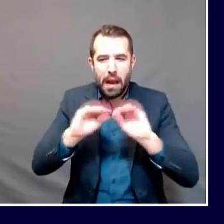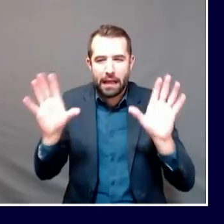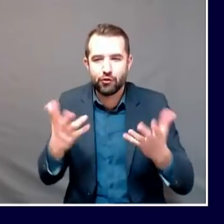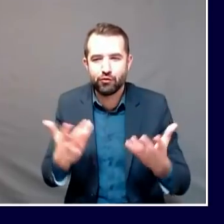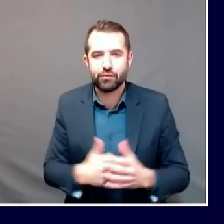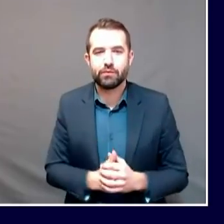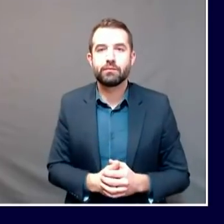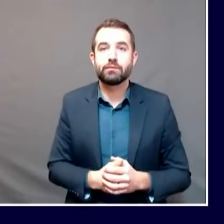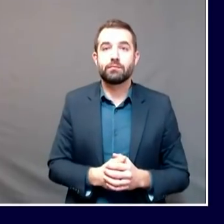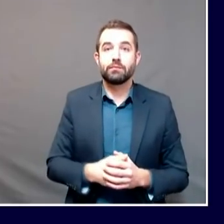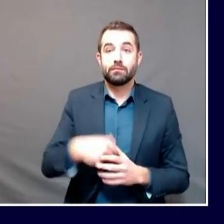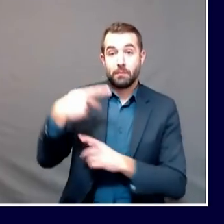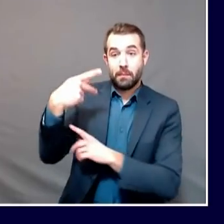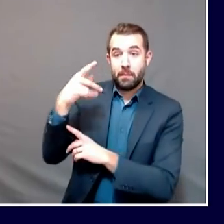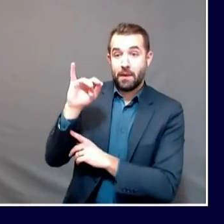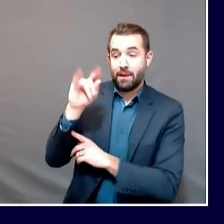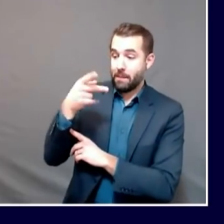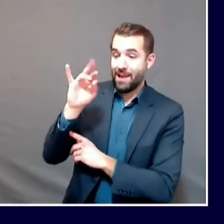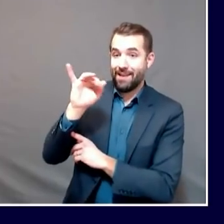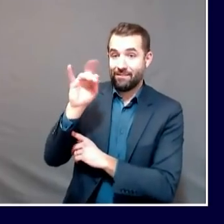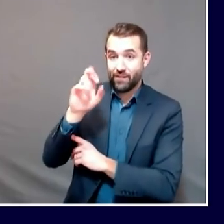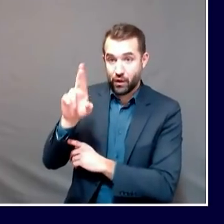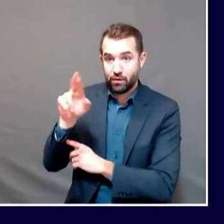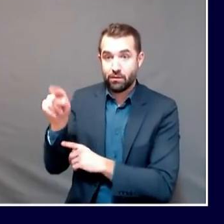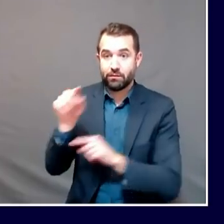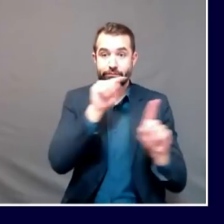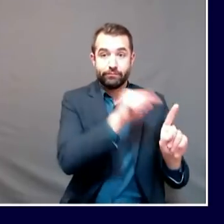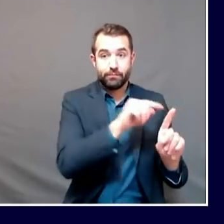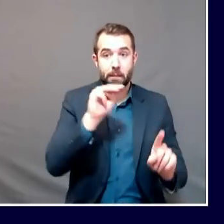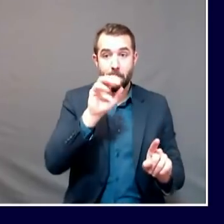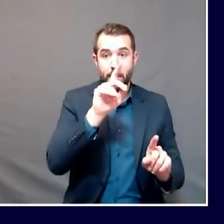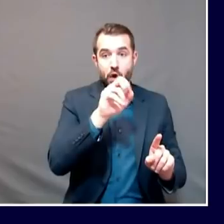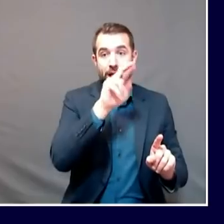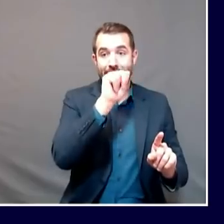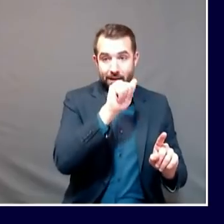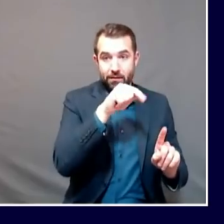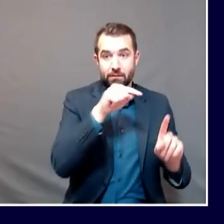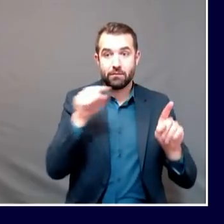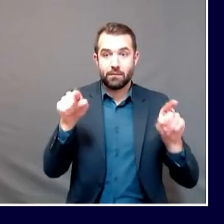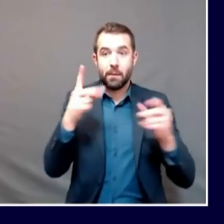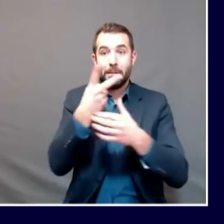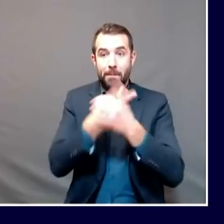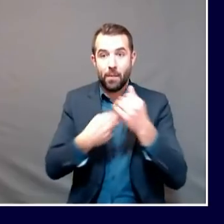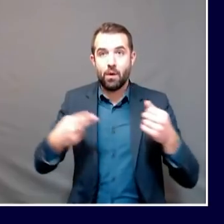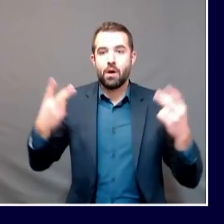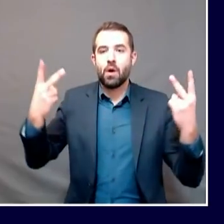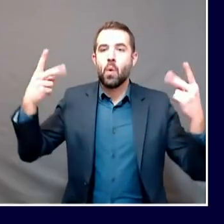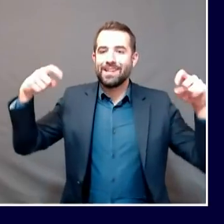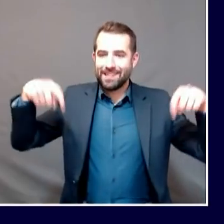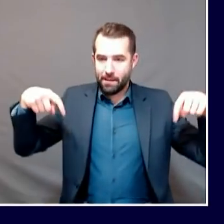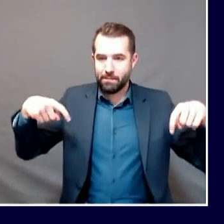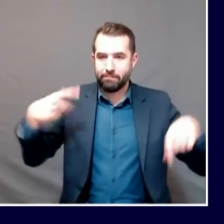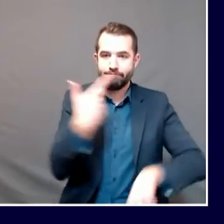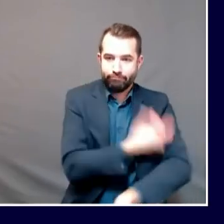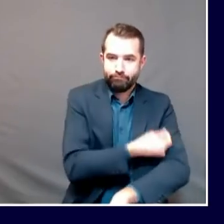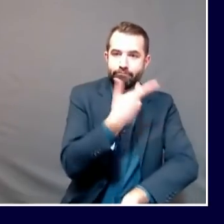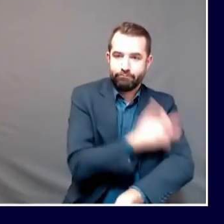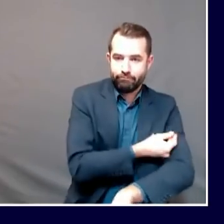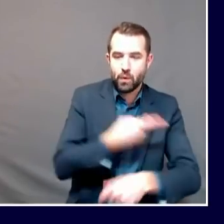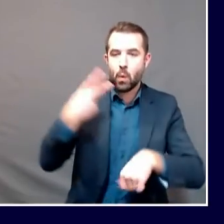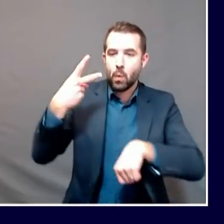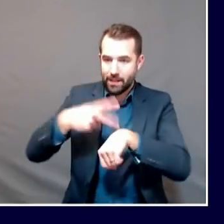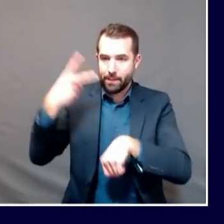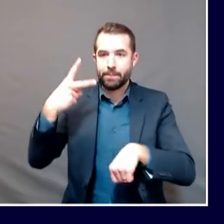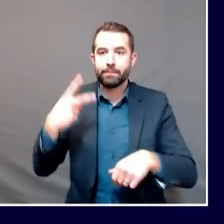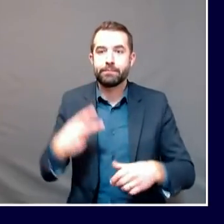two doses. And those doses have to be spaced out over a period of a few weeks. The other thing to bear in